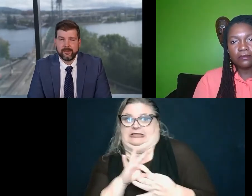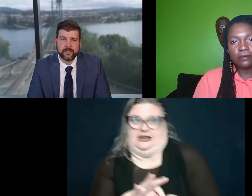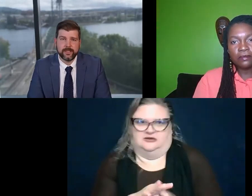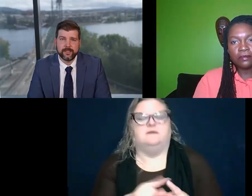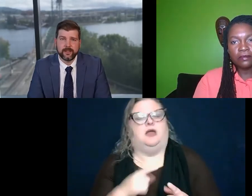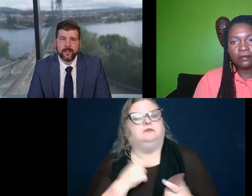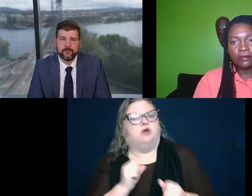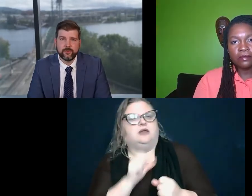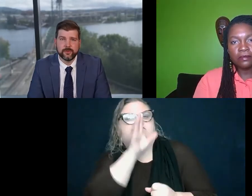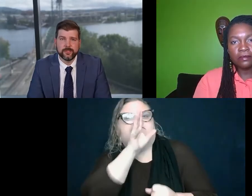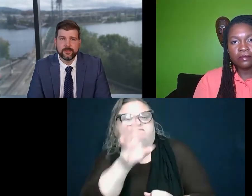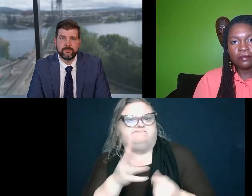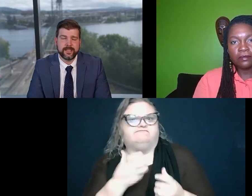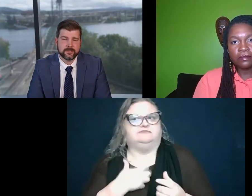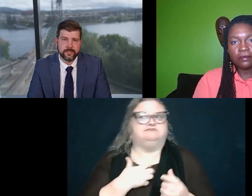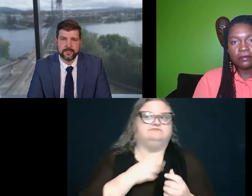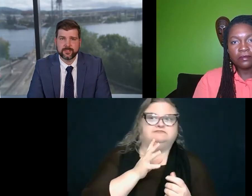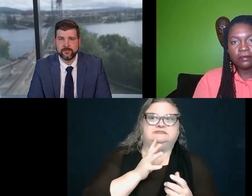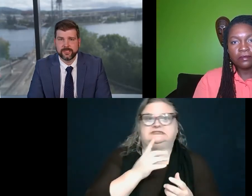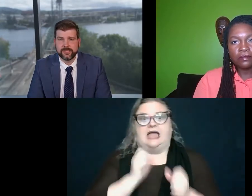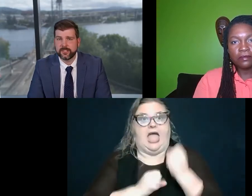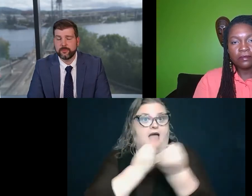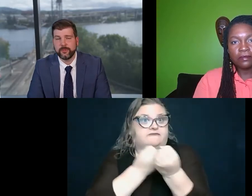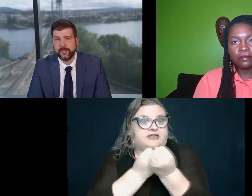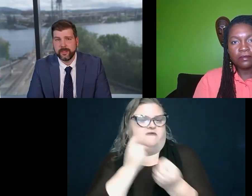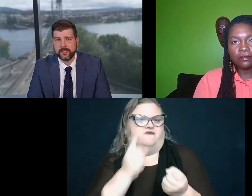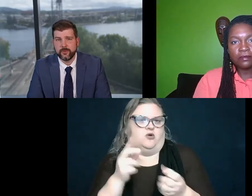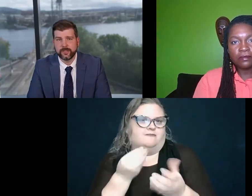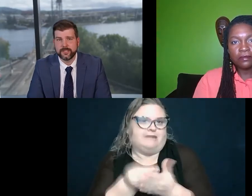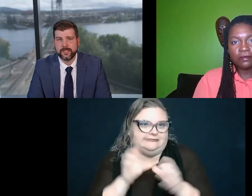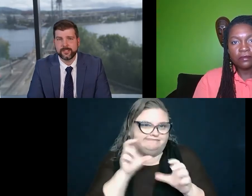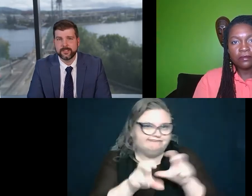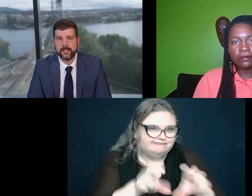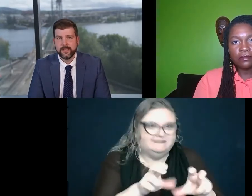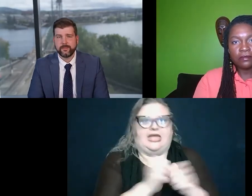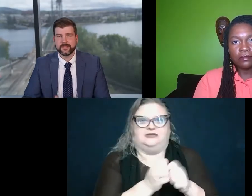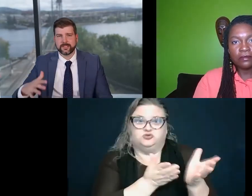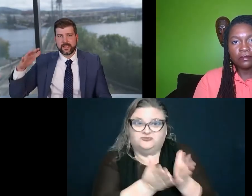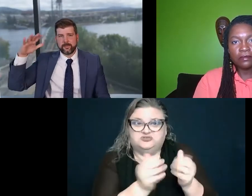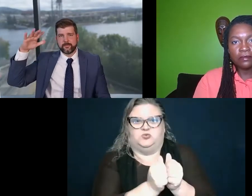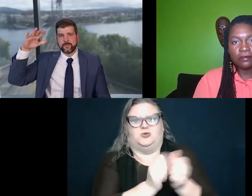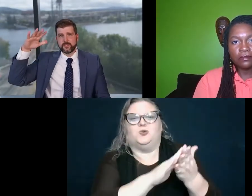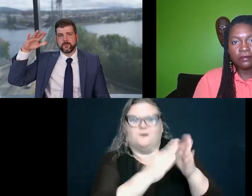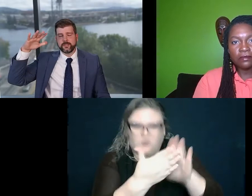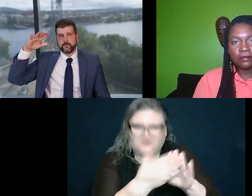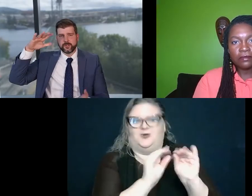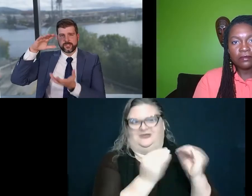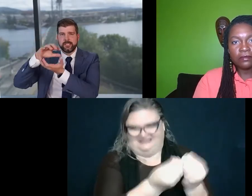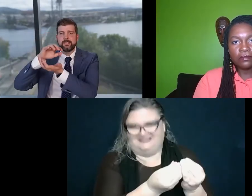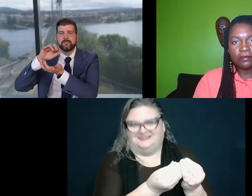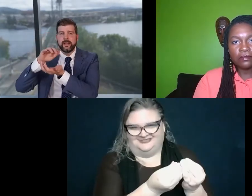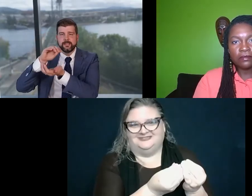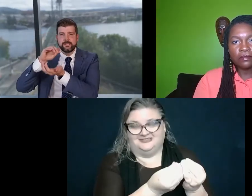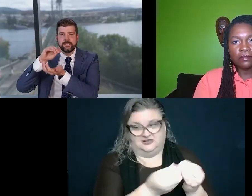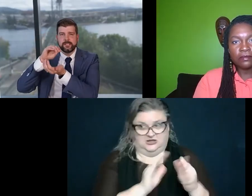in advocating for investments and services into community-based organizations, because the same communities that we're